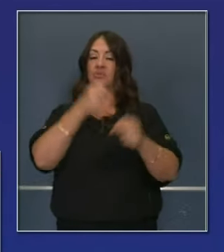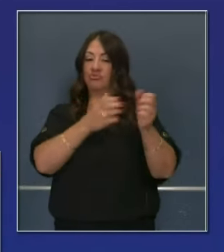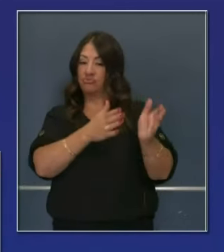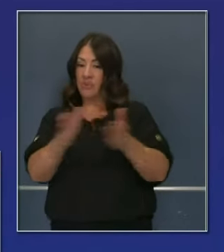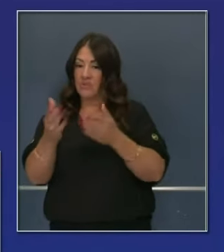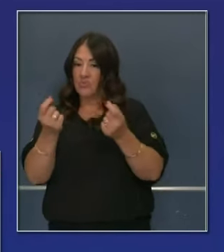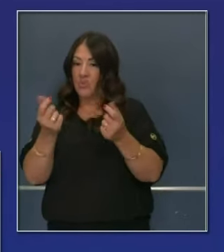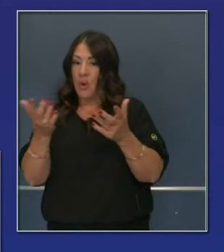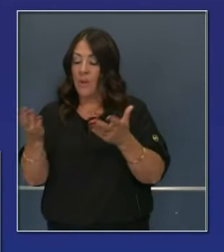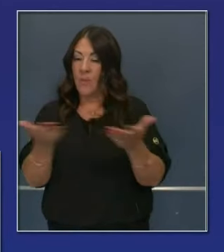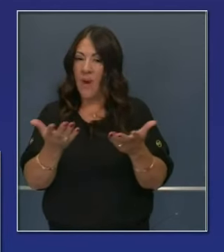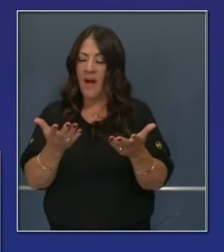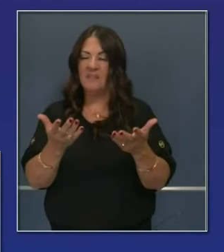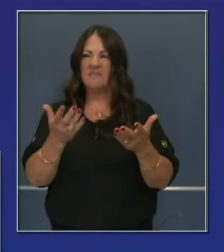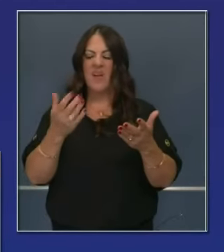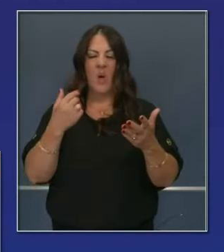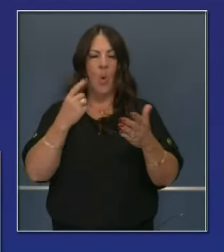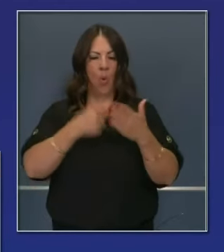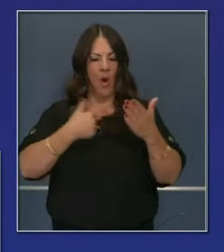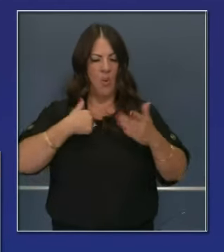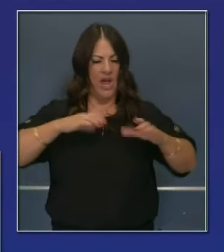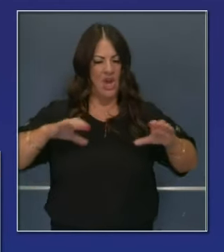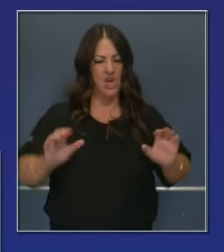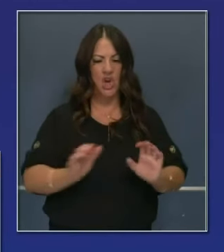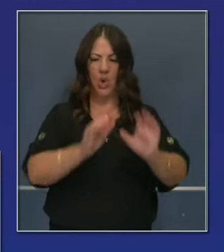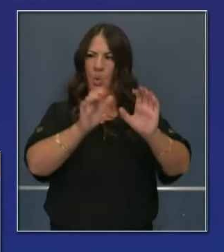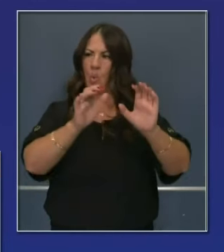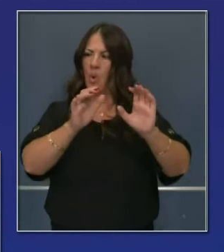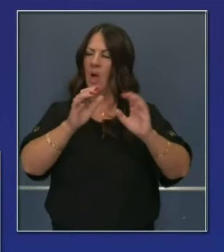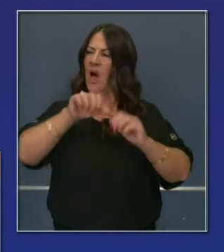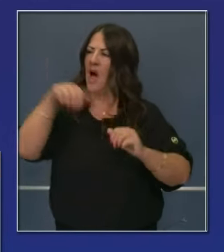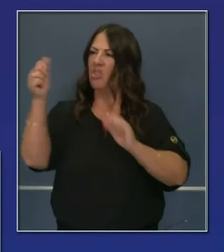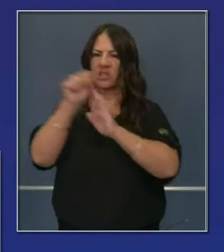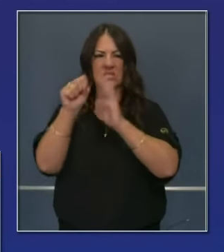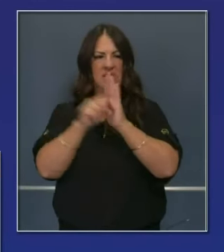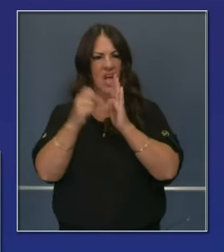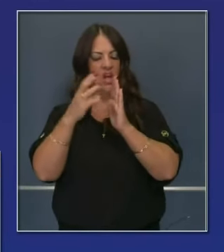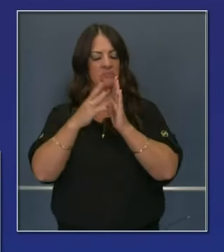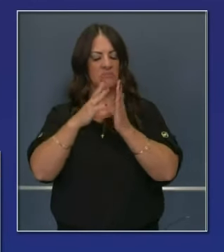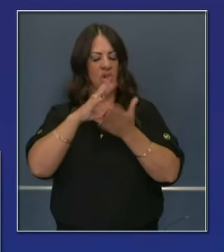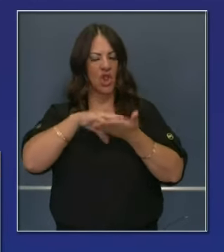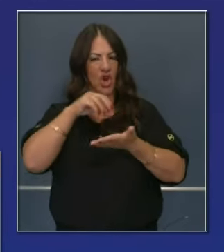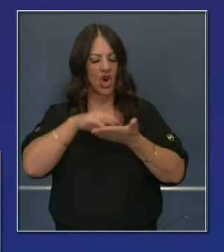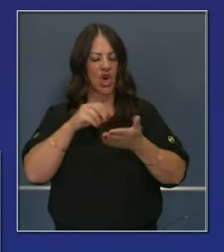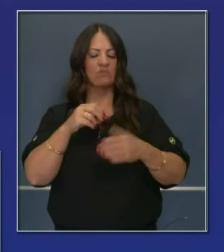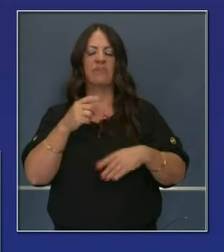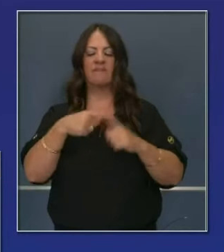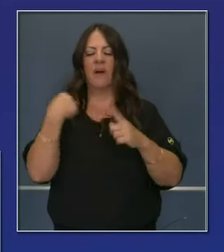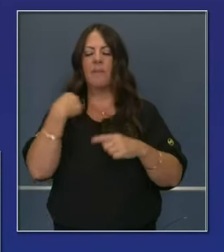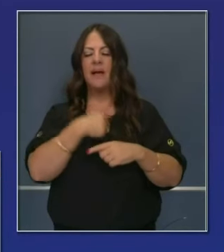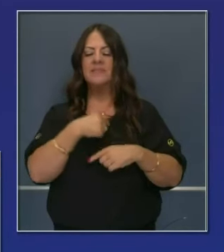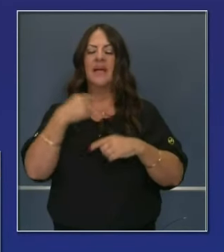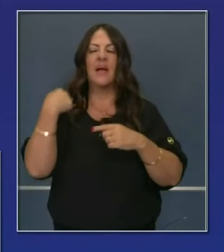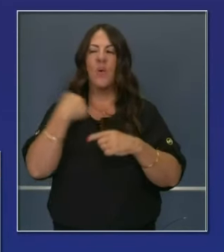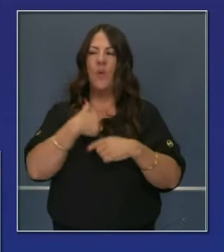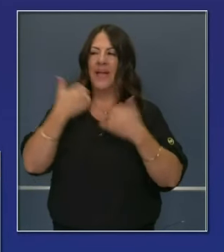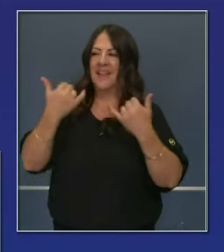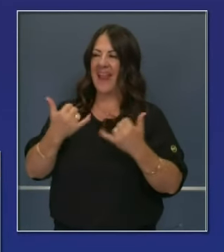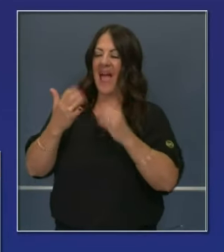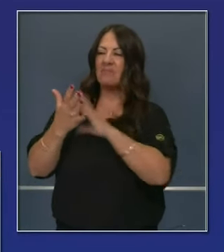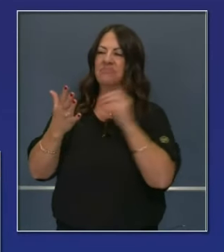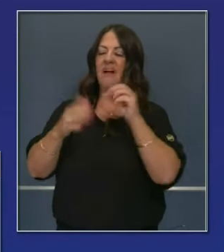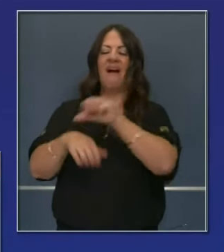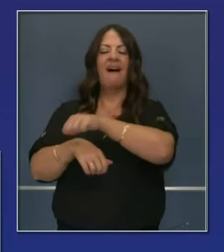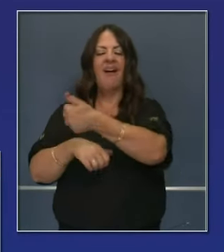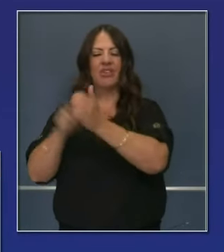being replicated in other parts of the state. Of course, we took the cue from at least 5 states that do mail-in ballots. We have